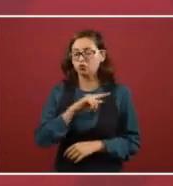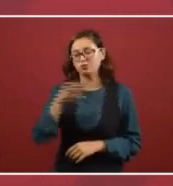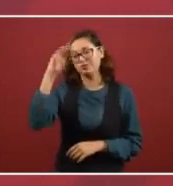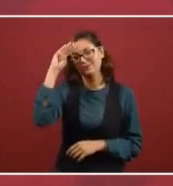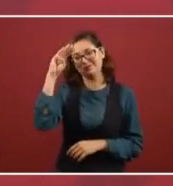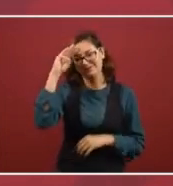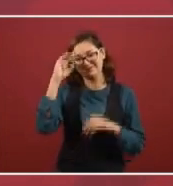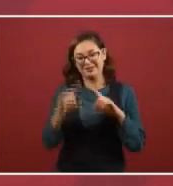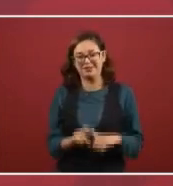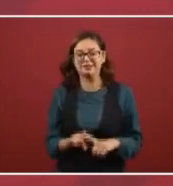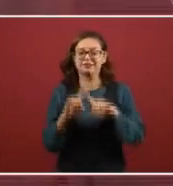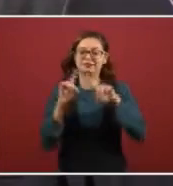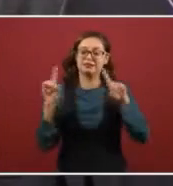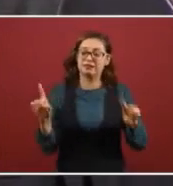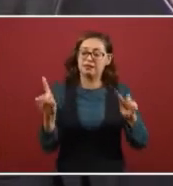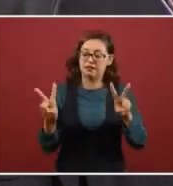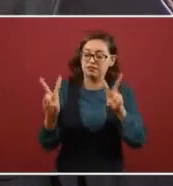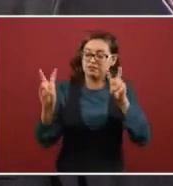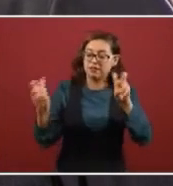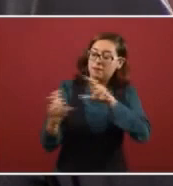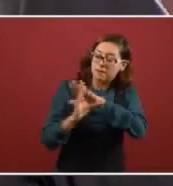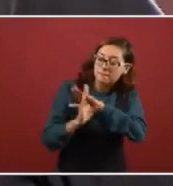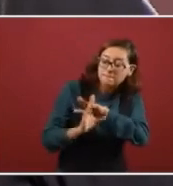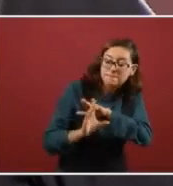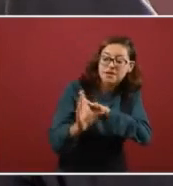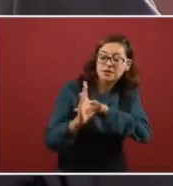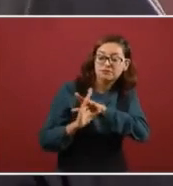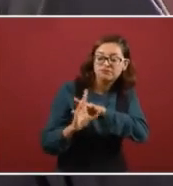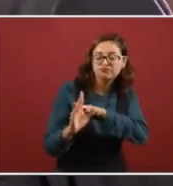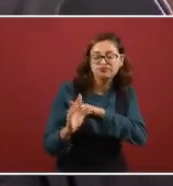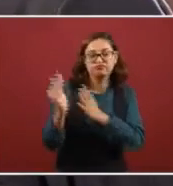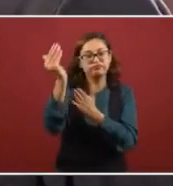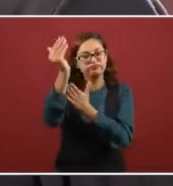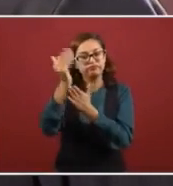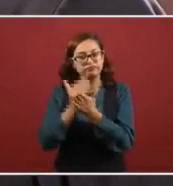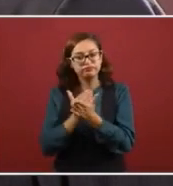procuring to resolve the migratory phenomenon